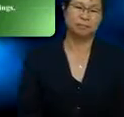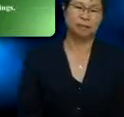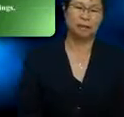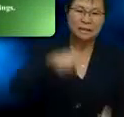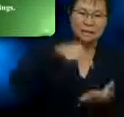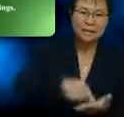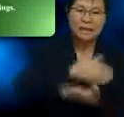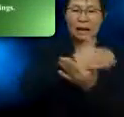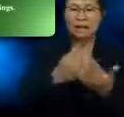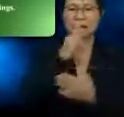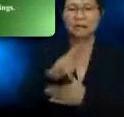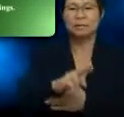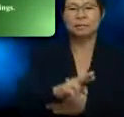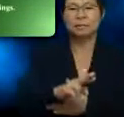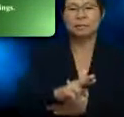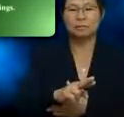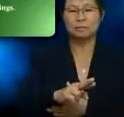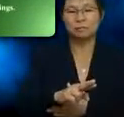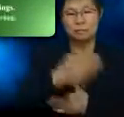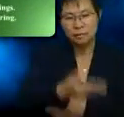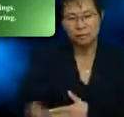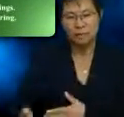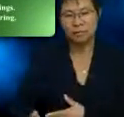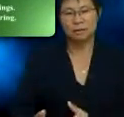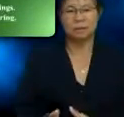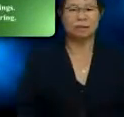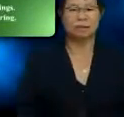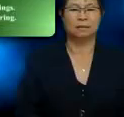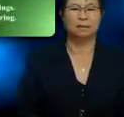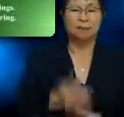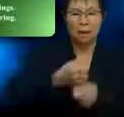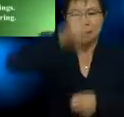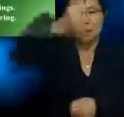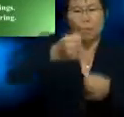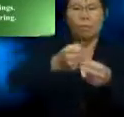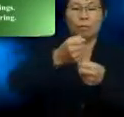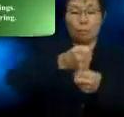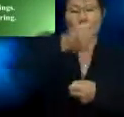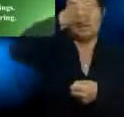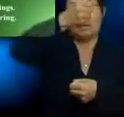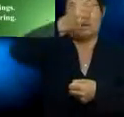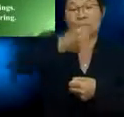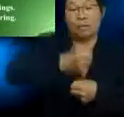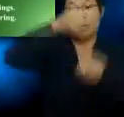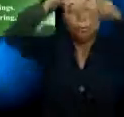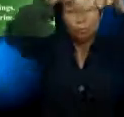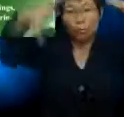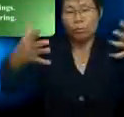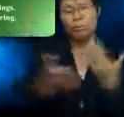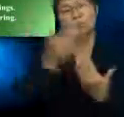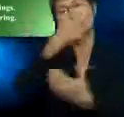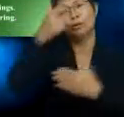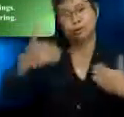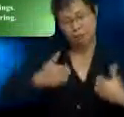These are some of those things. An umbrella opens up easily because there is